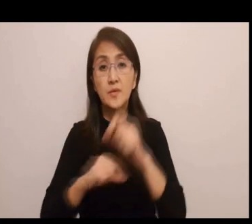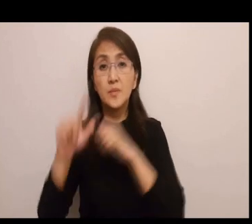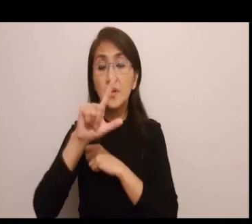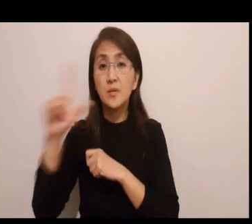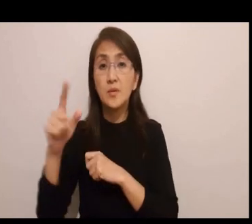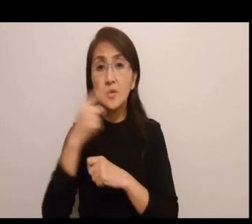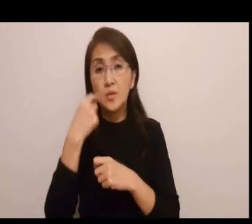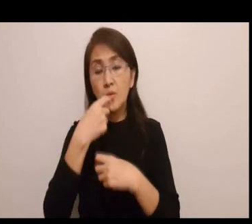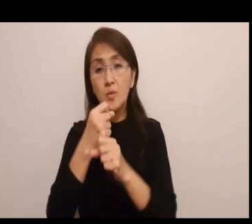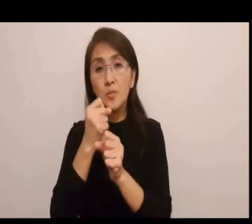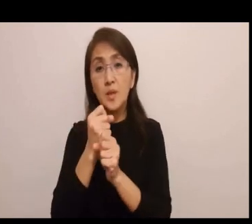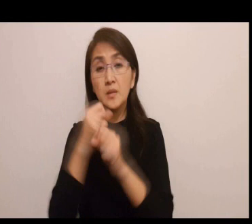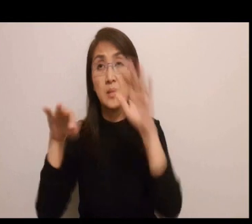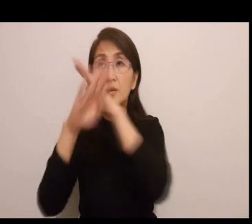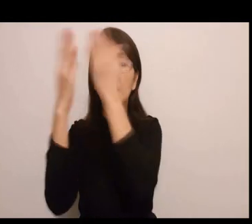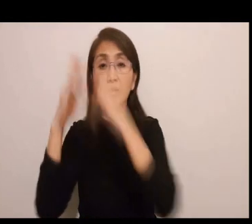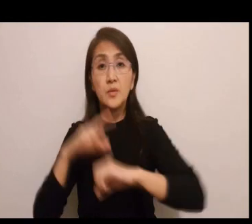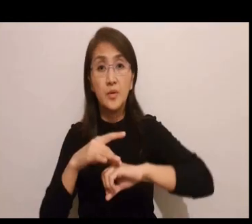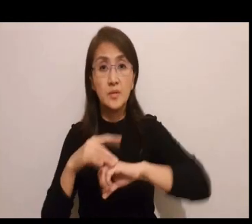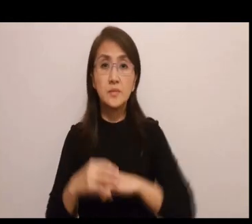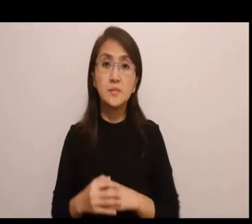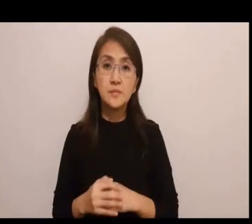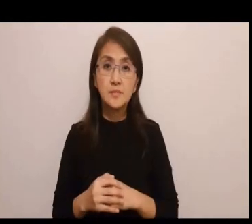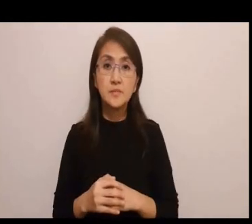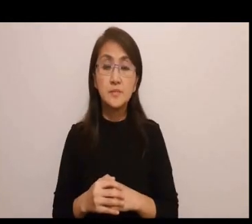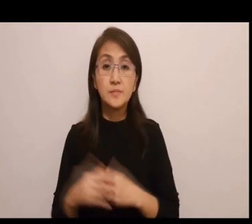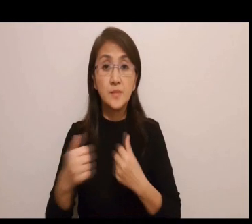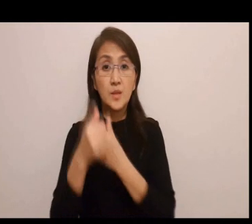Our help is from the Lord, who made heaven and earth.